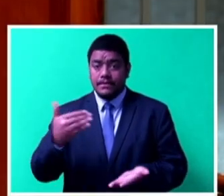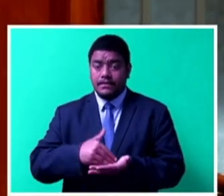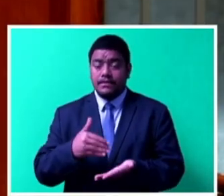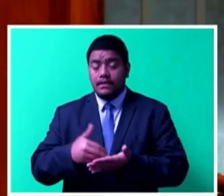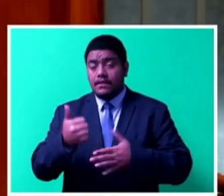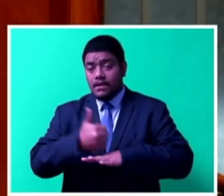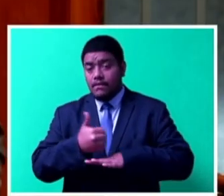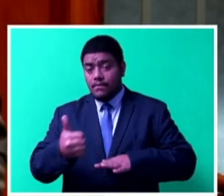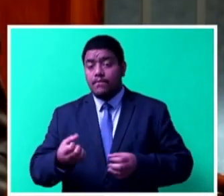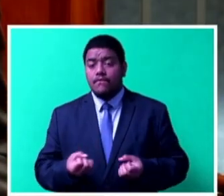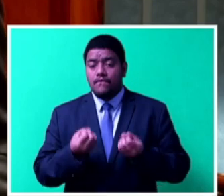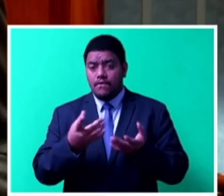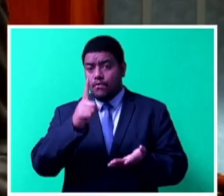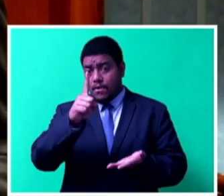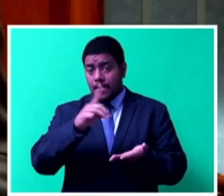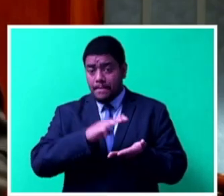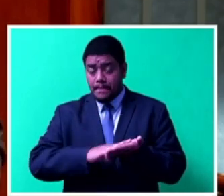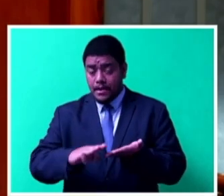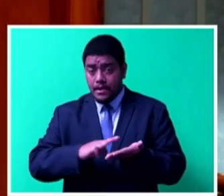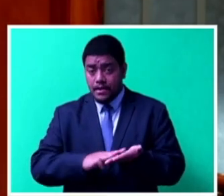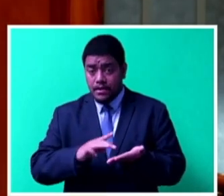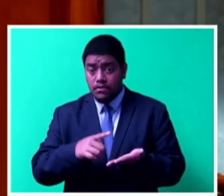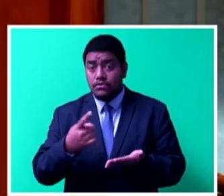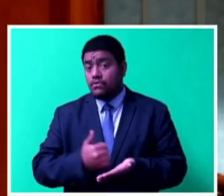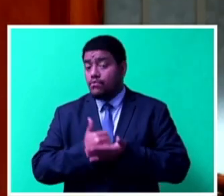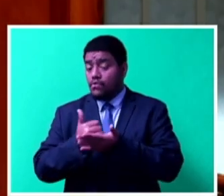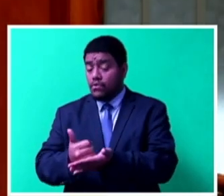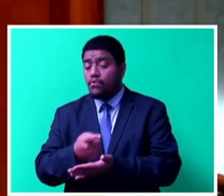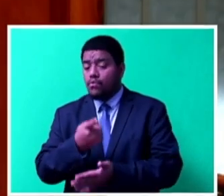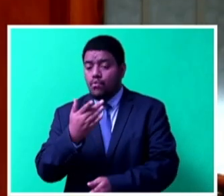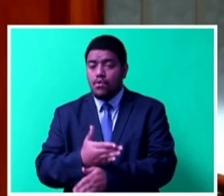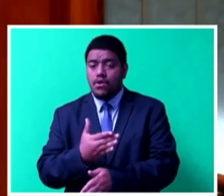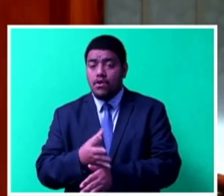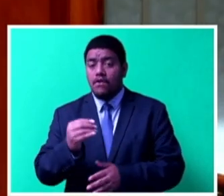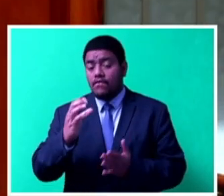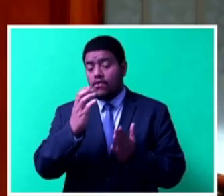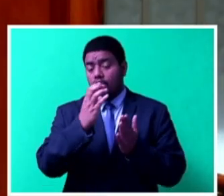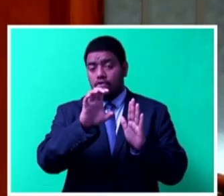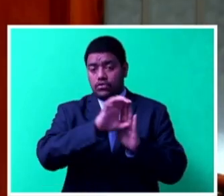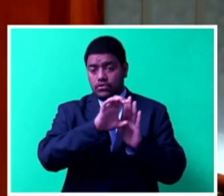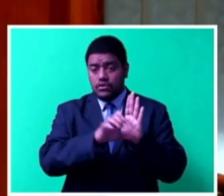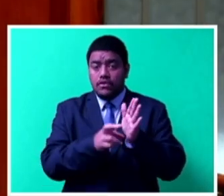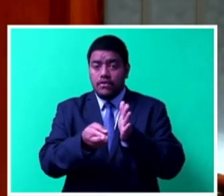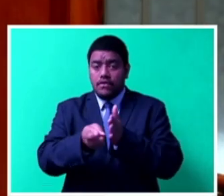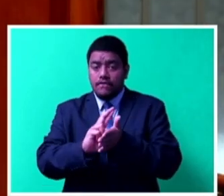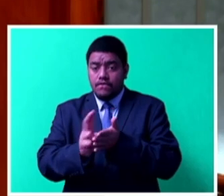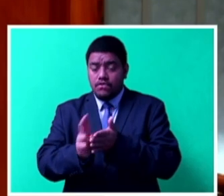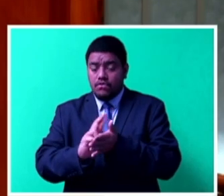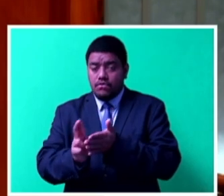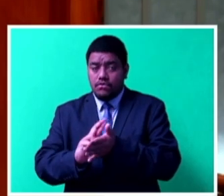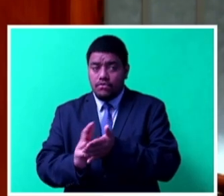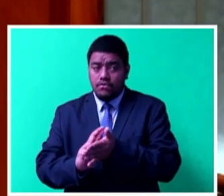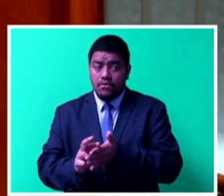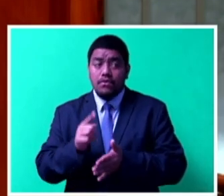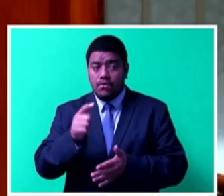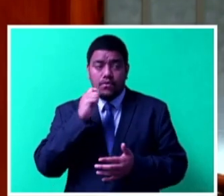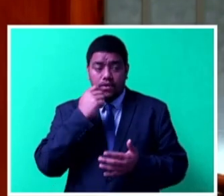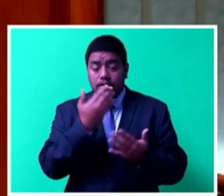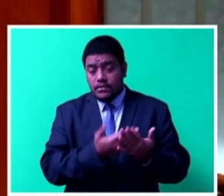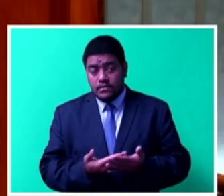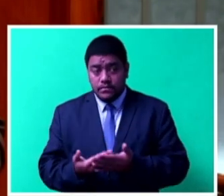addition, government is providing 1 million to support the work of the Constitutional Review Commission. This funding